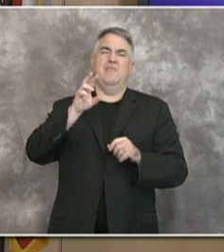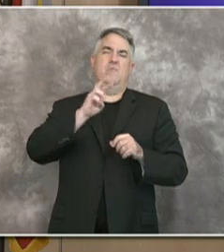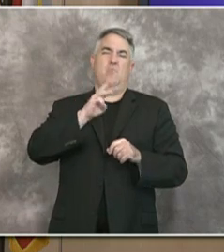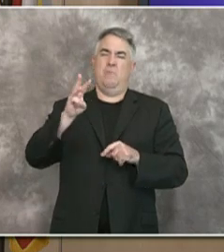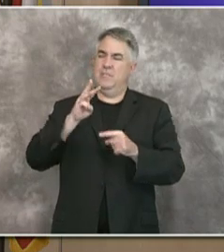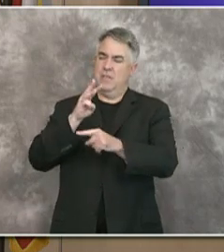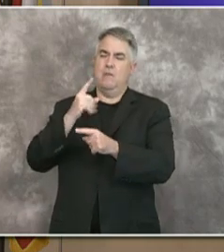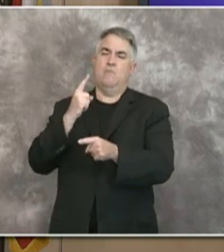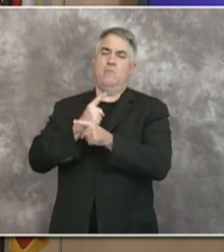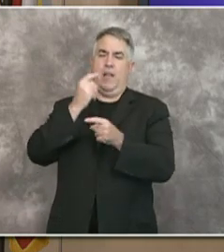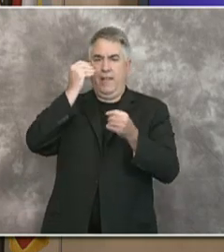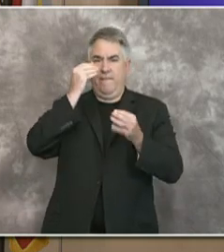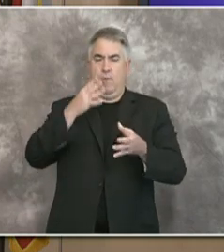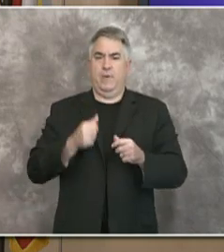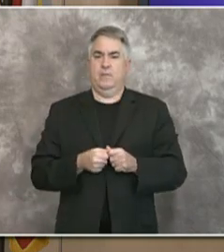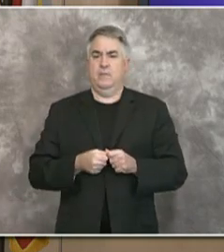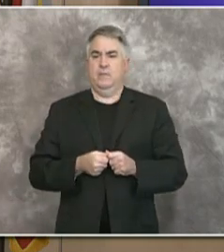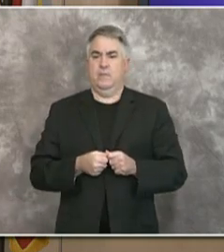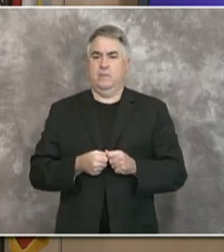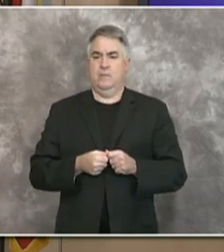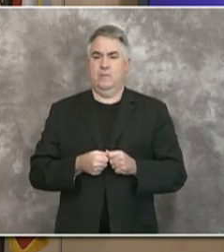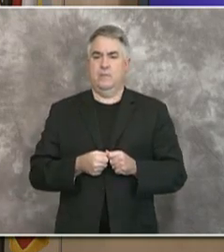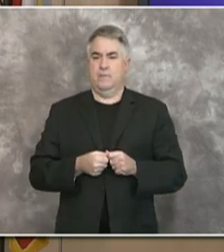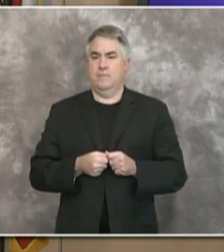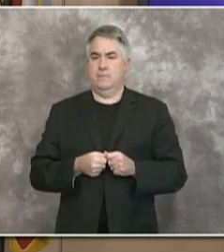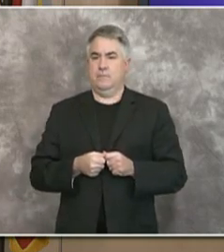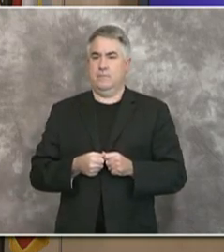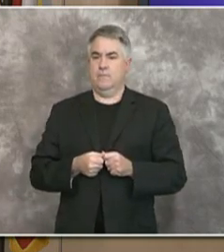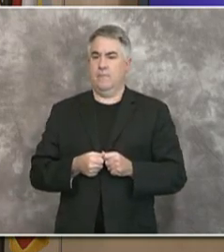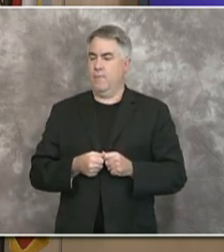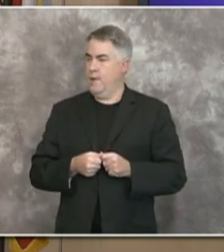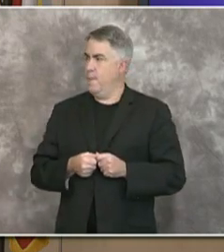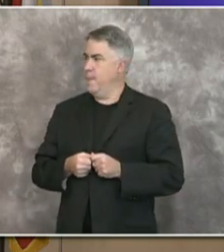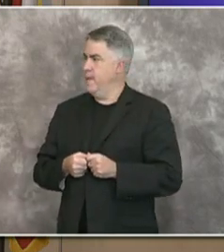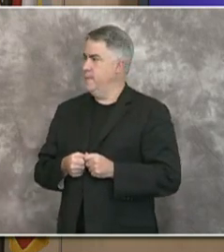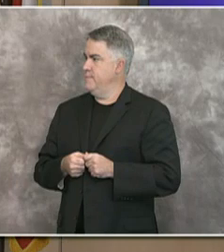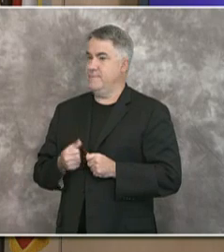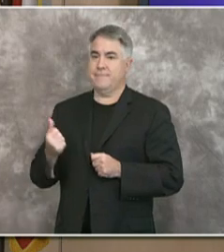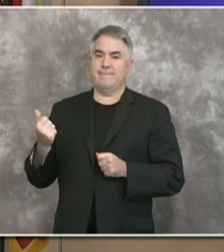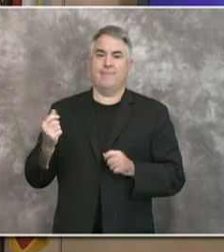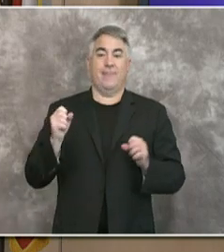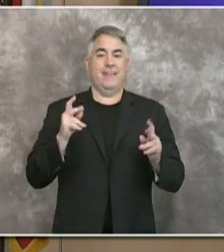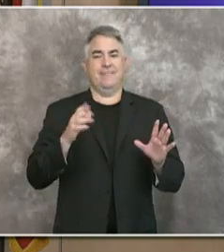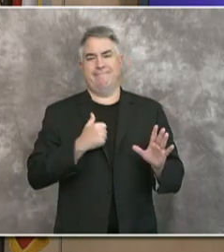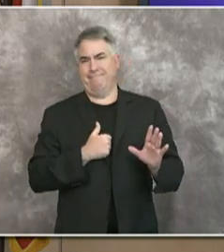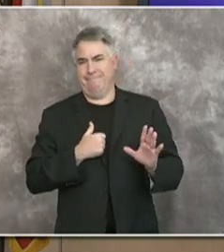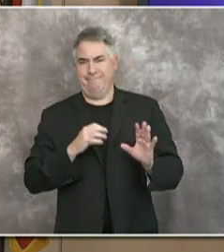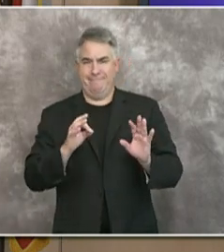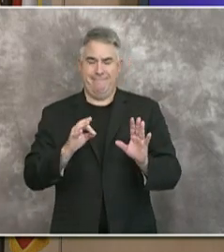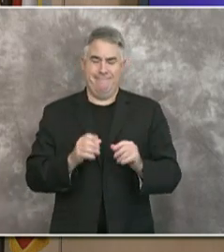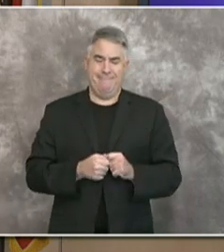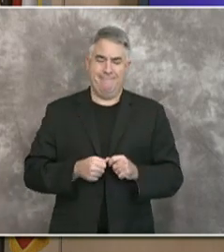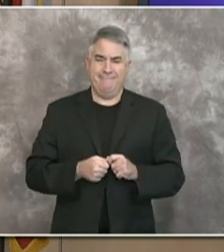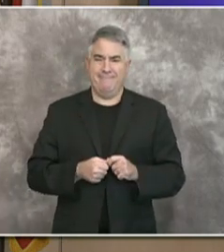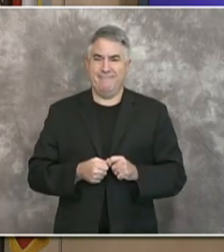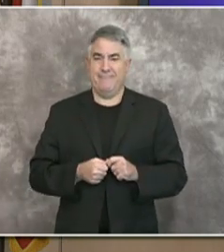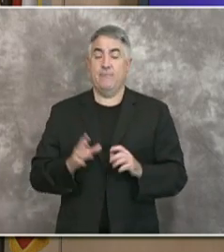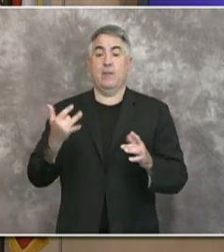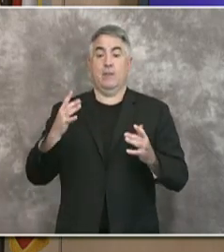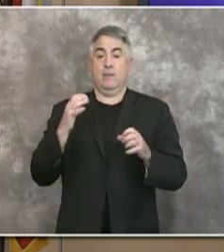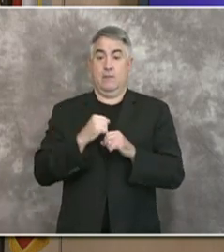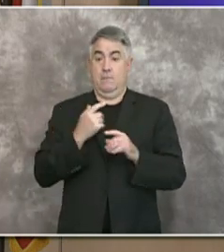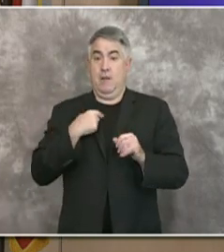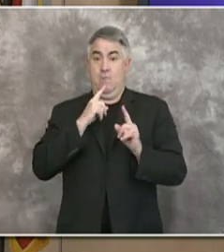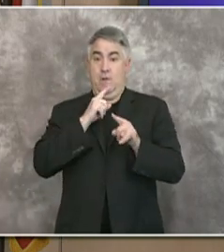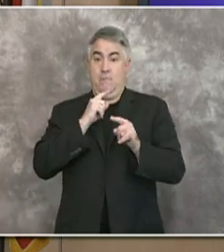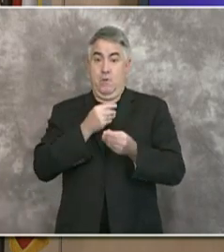the media and all of the public as well in the coming minutes, I suspect. That concludes my report. I'll now turn it over to Dr. Wooten for a